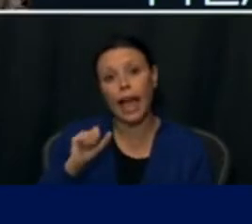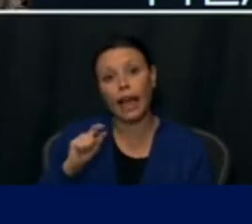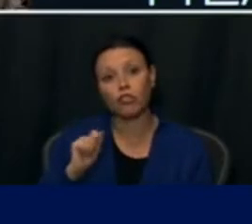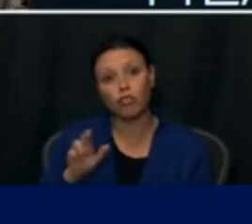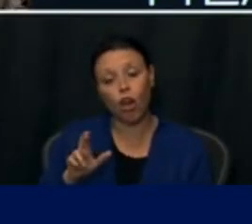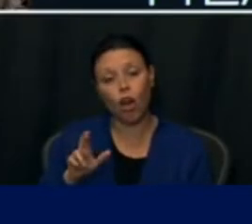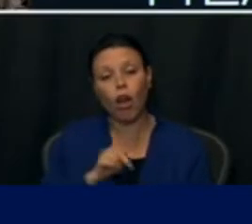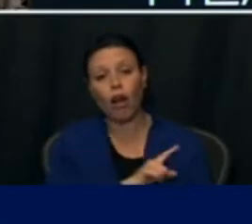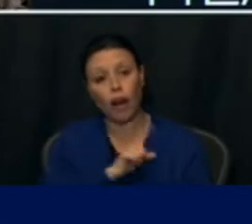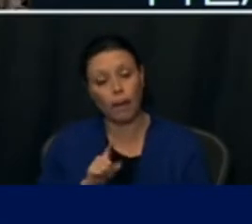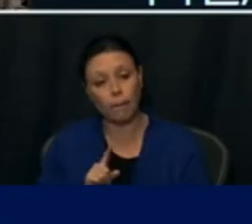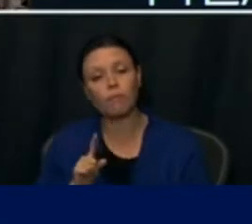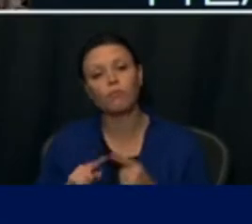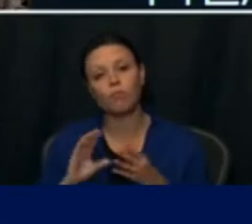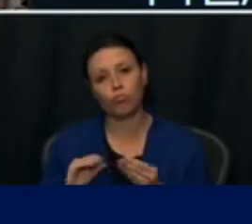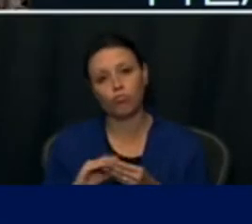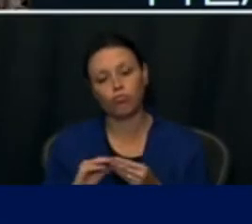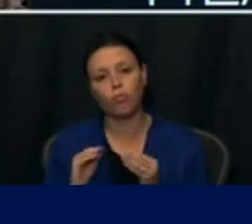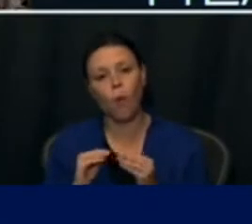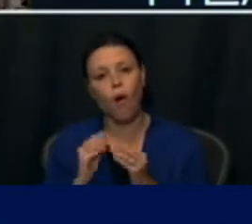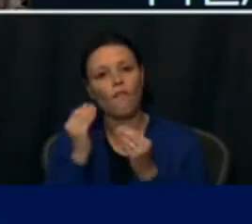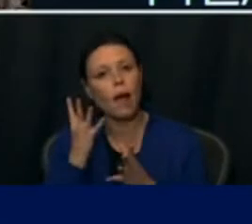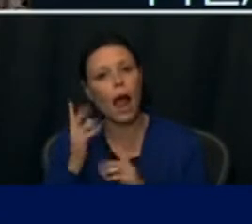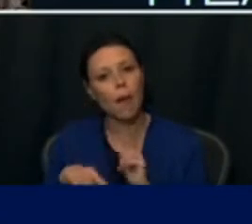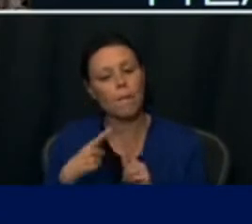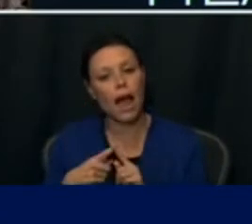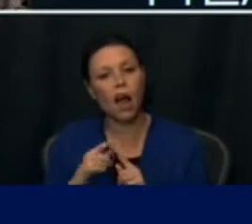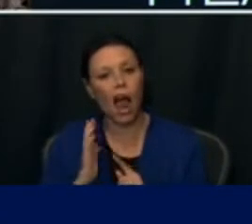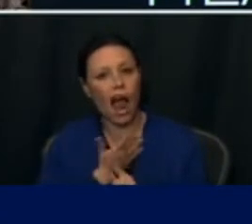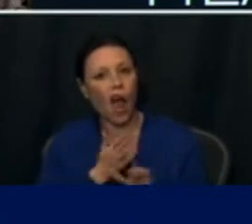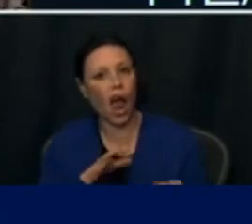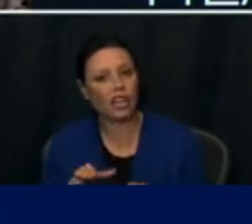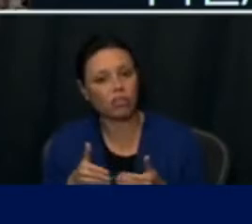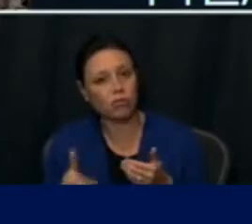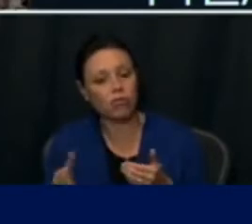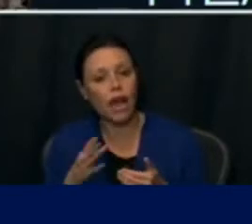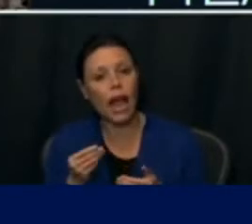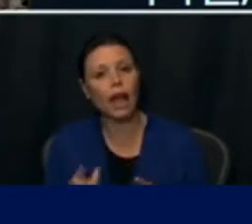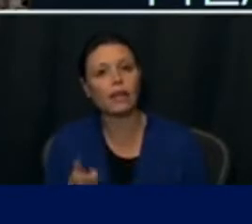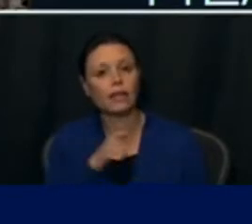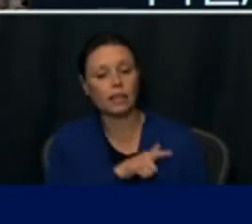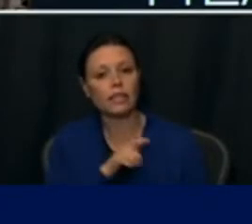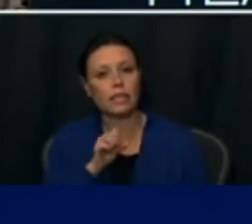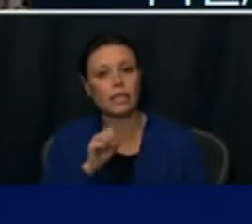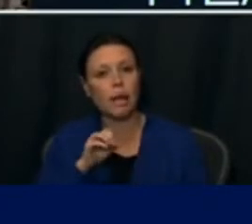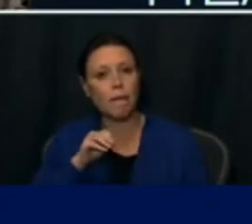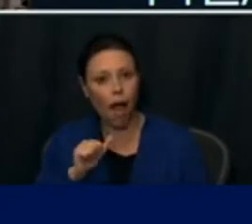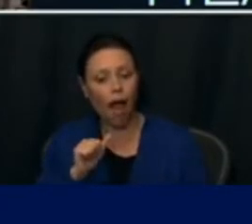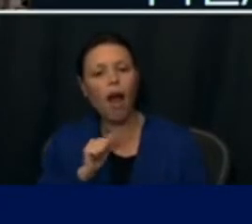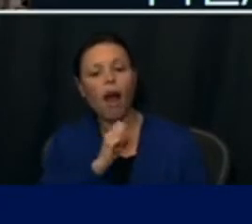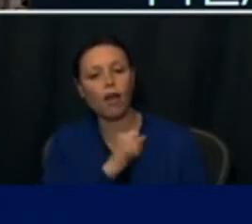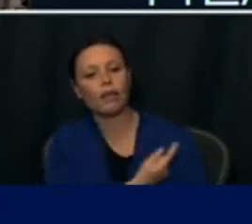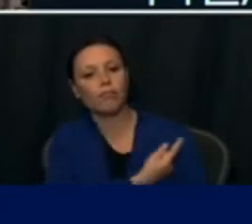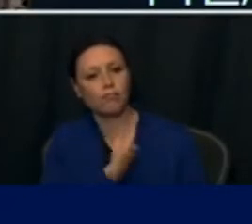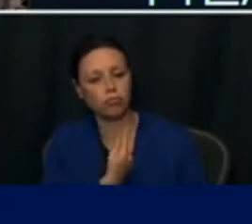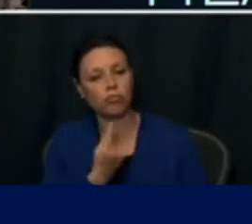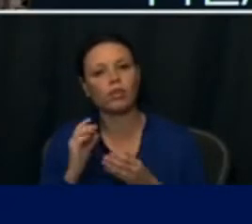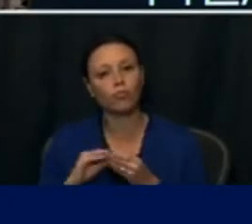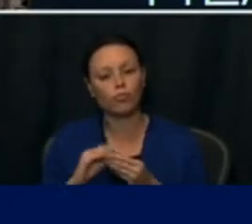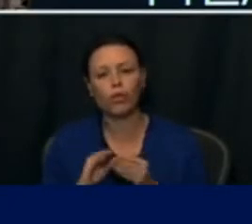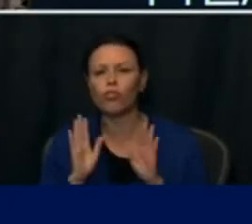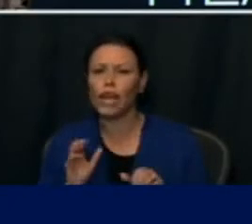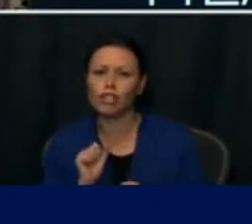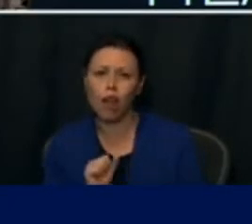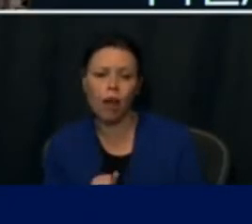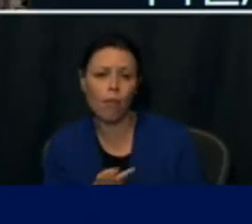to provide some more details as to the action and then see I'd like to have you come up and say a word few words and uh great